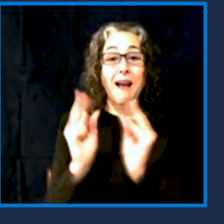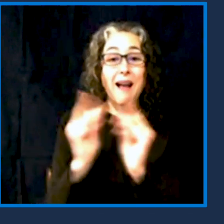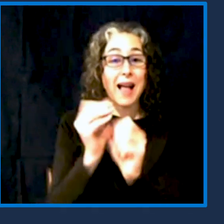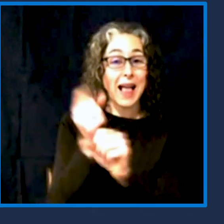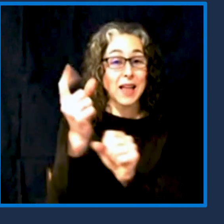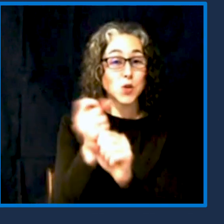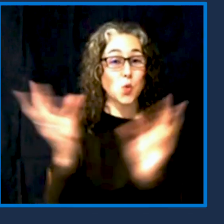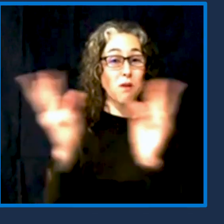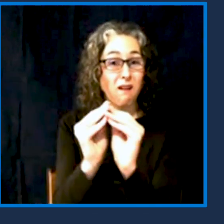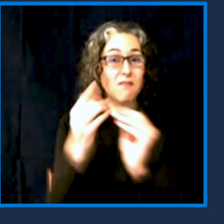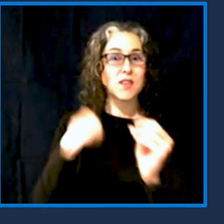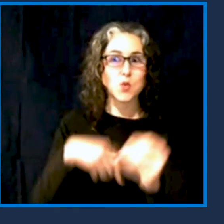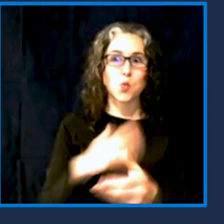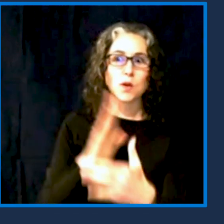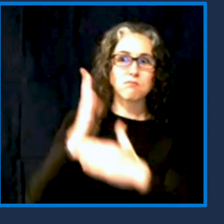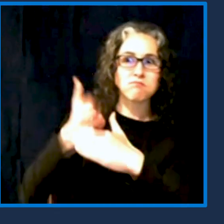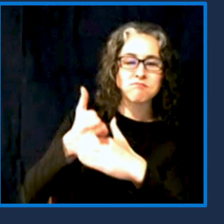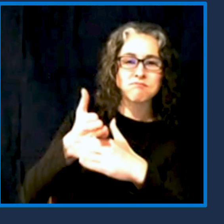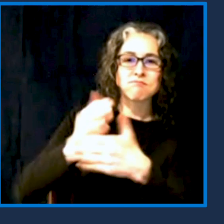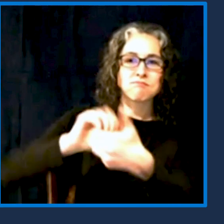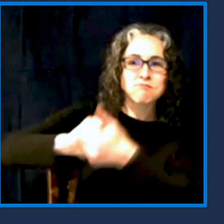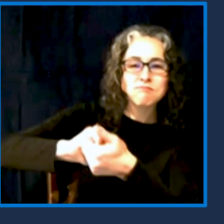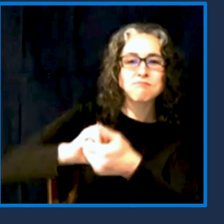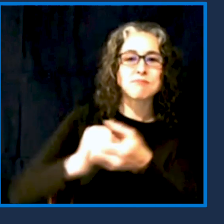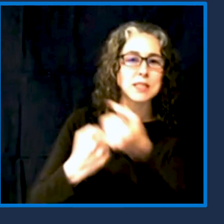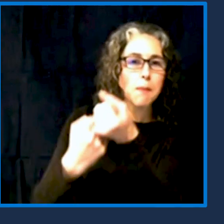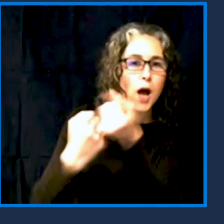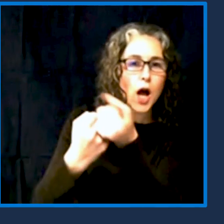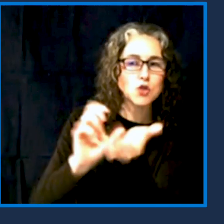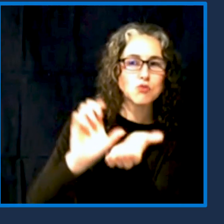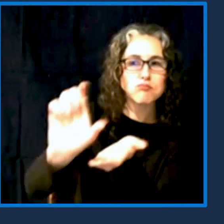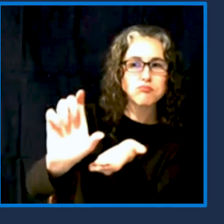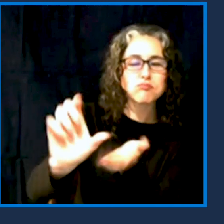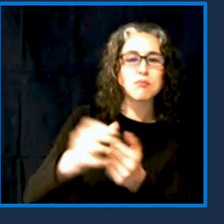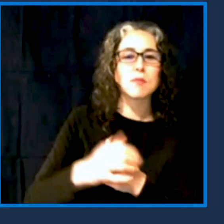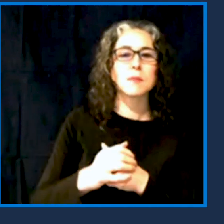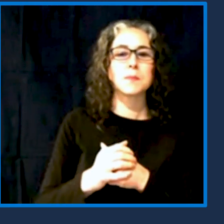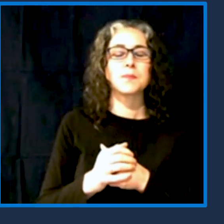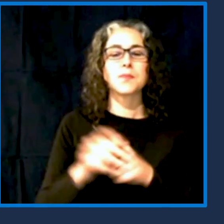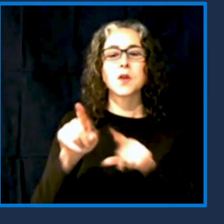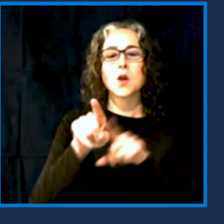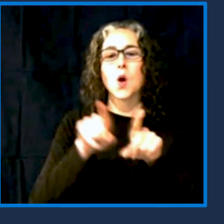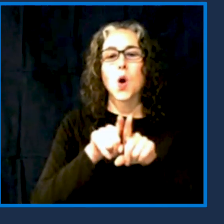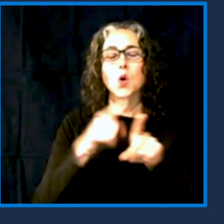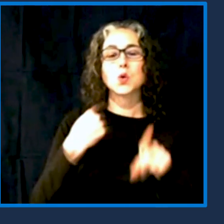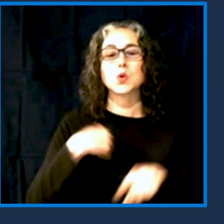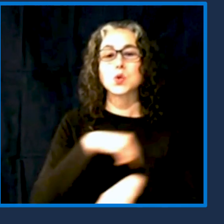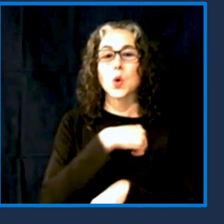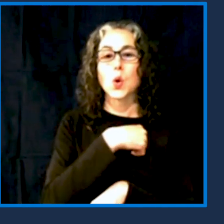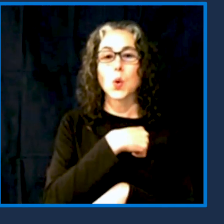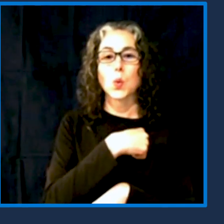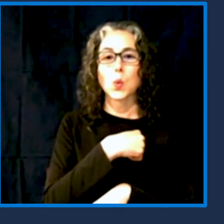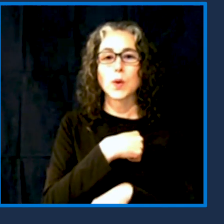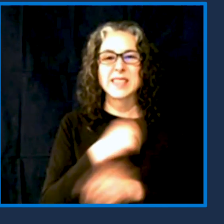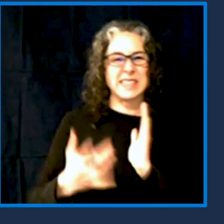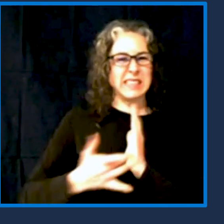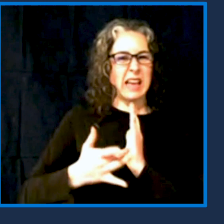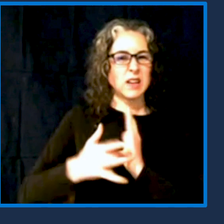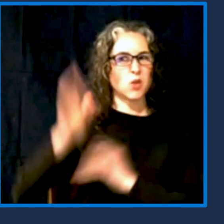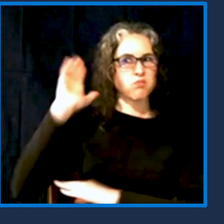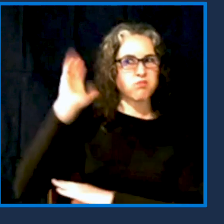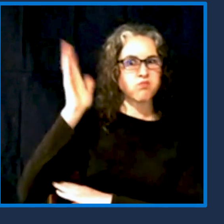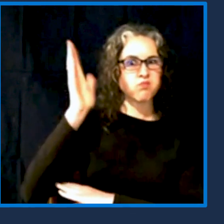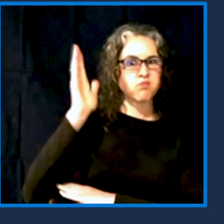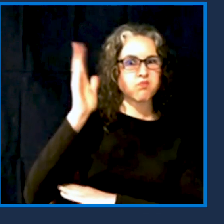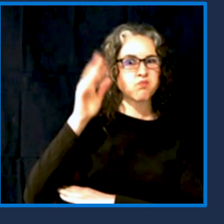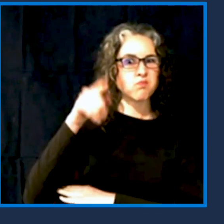and we sponsored the conference, but also did a bunch of technical talks at the